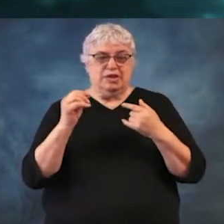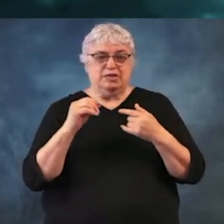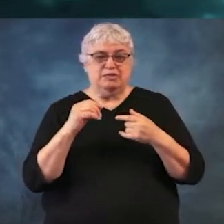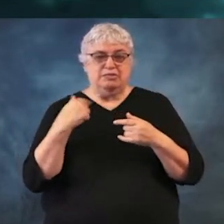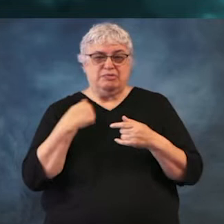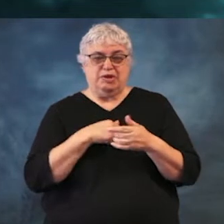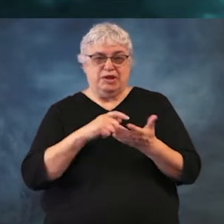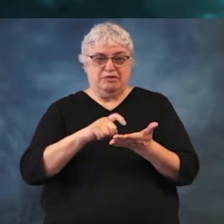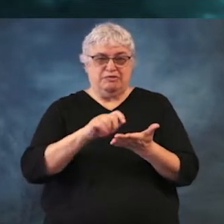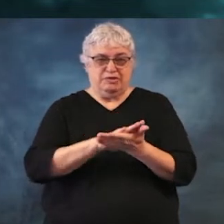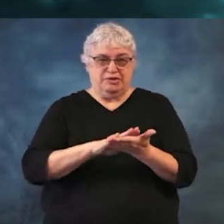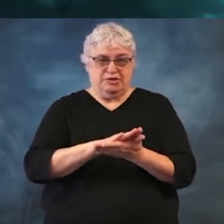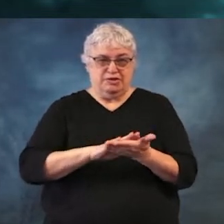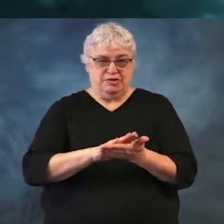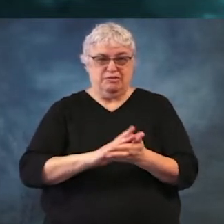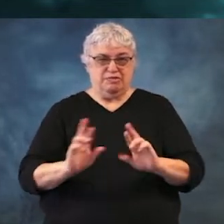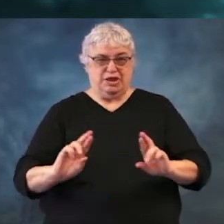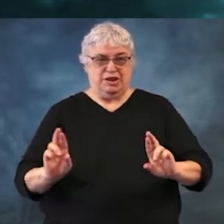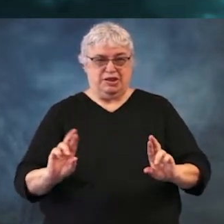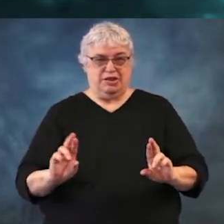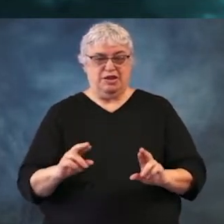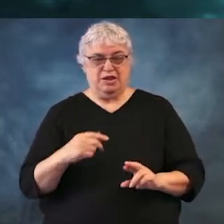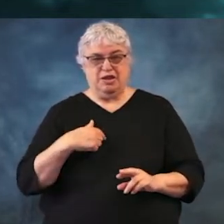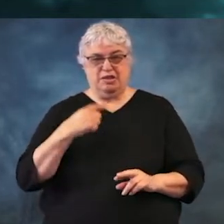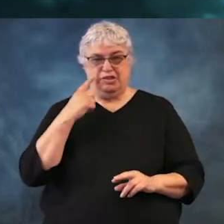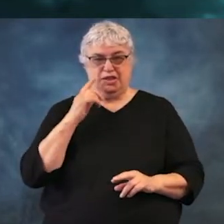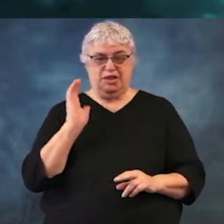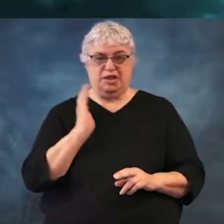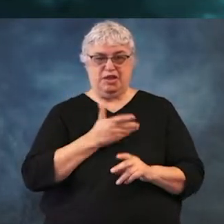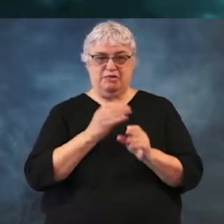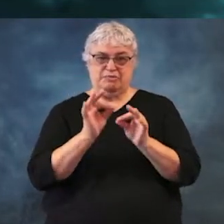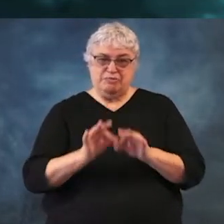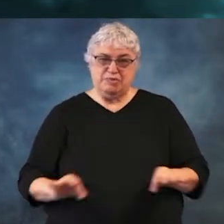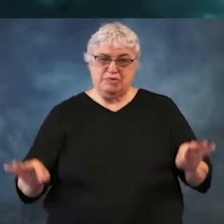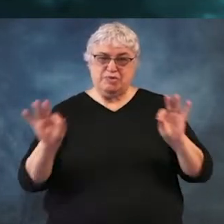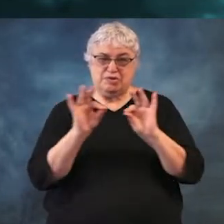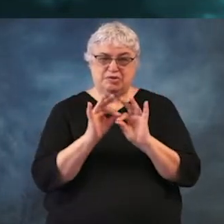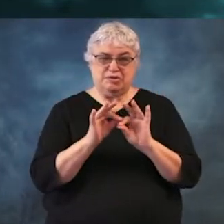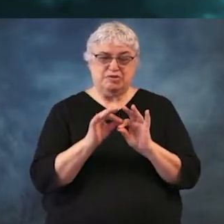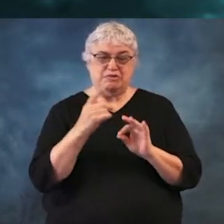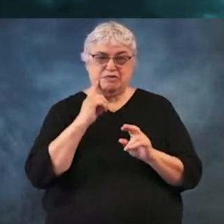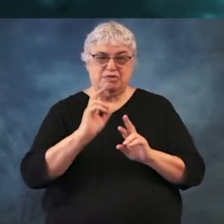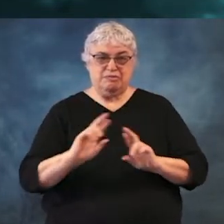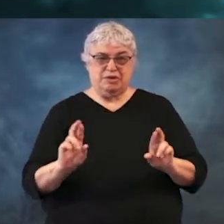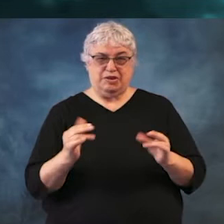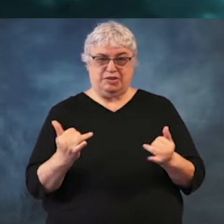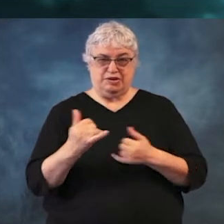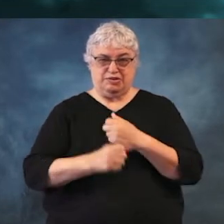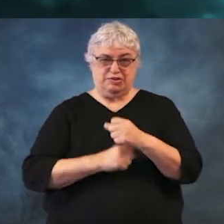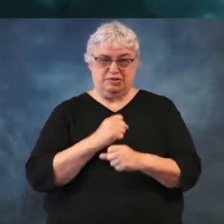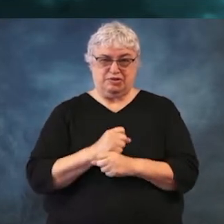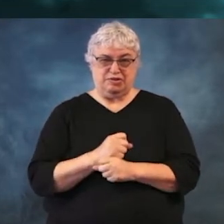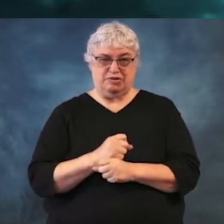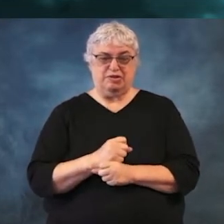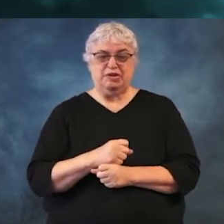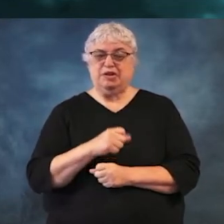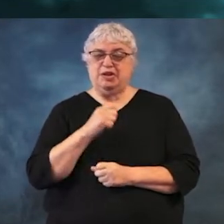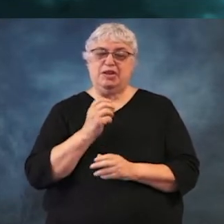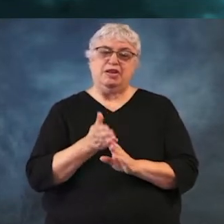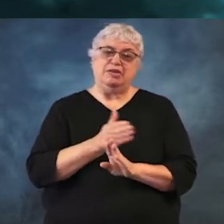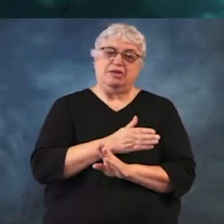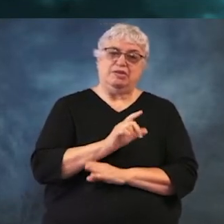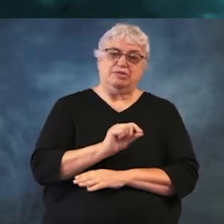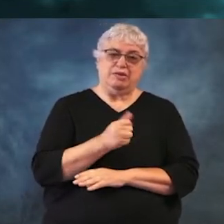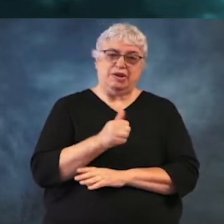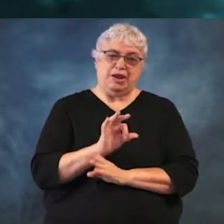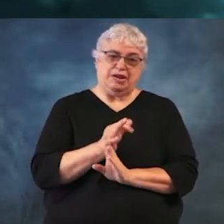sure that we have sanitizer available. I think are crucial component to preparedness this year that we didn't have to think about